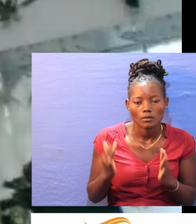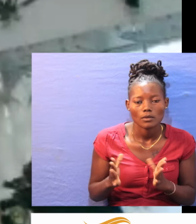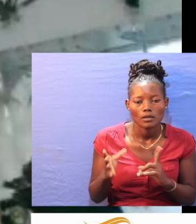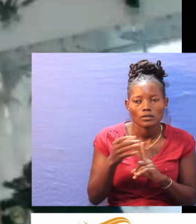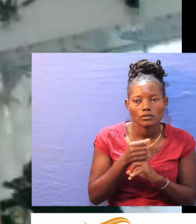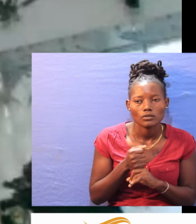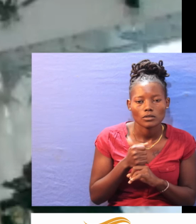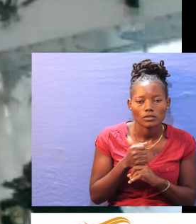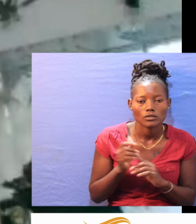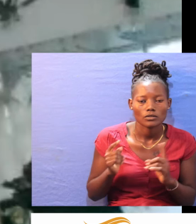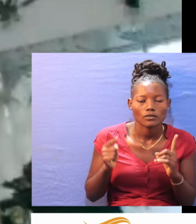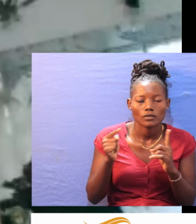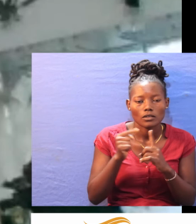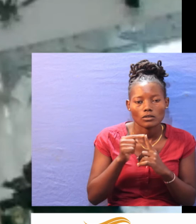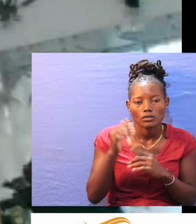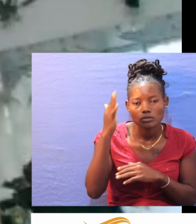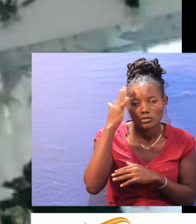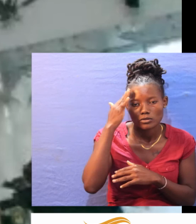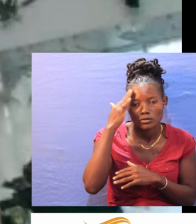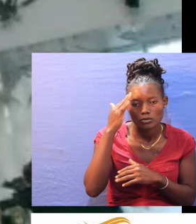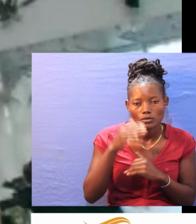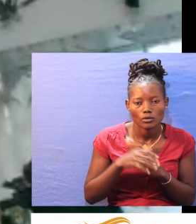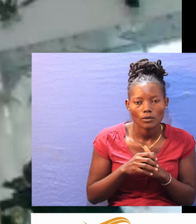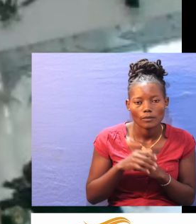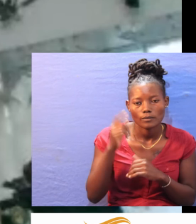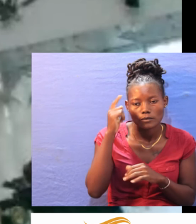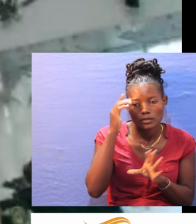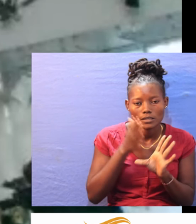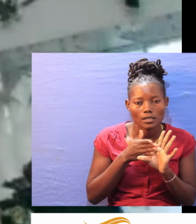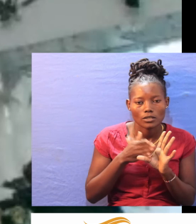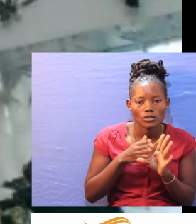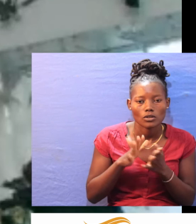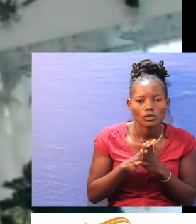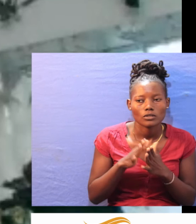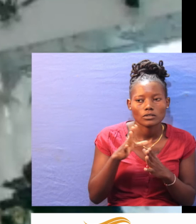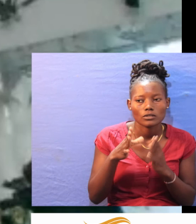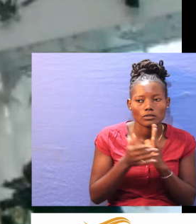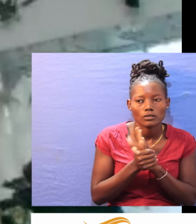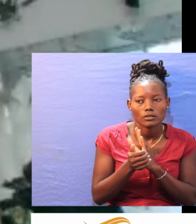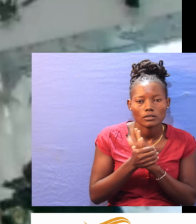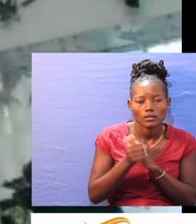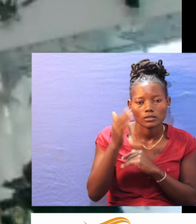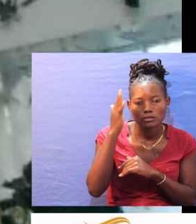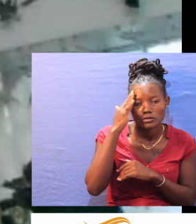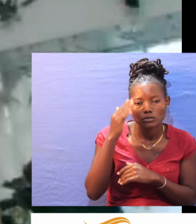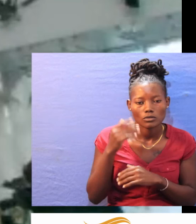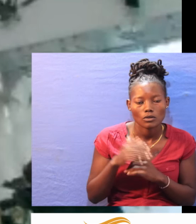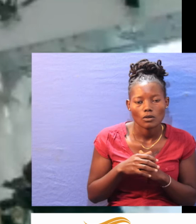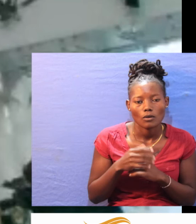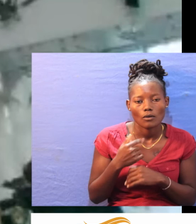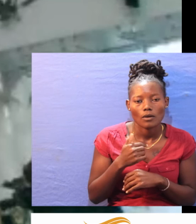achieve those goals, with psychological skills. It'd be great if you have access to a sports